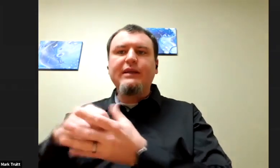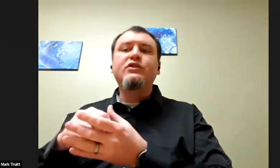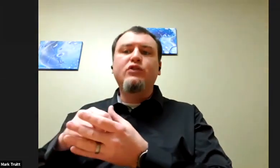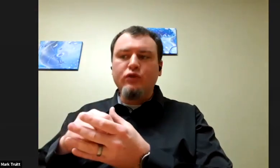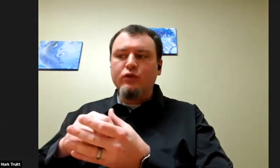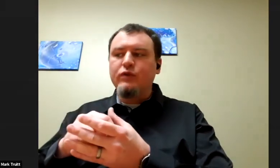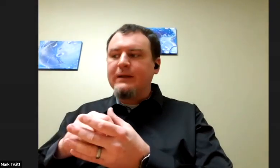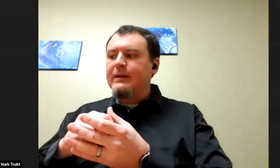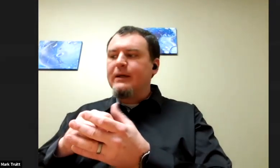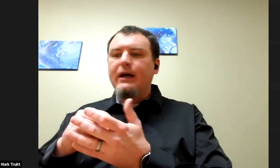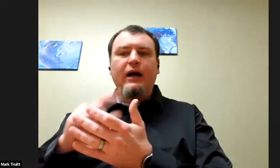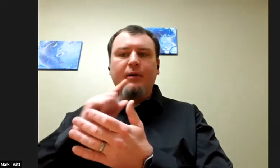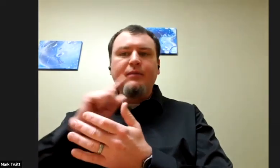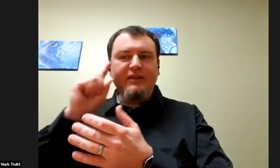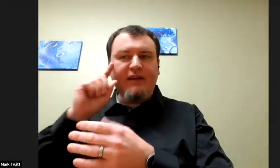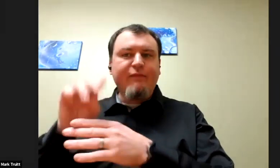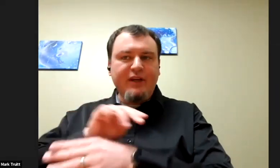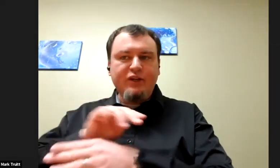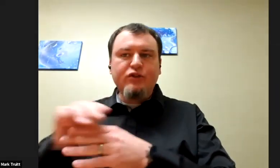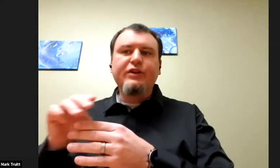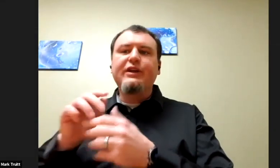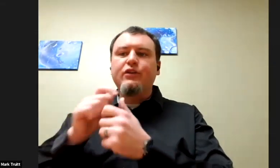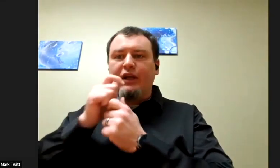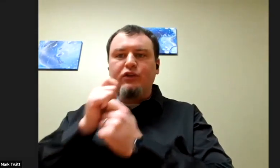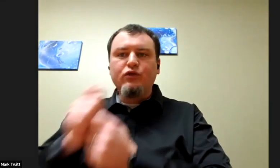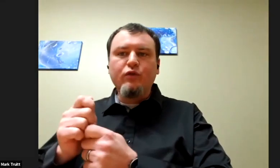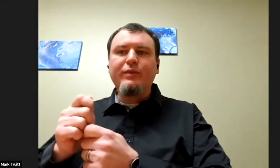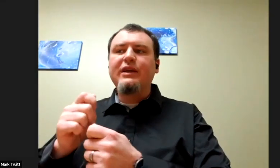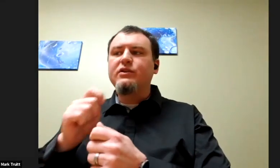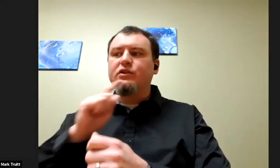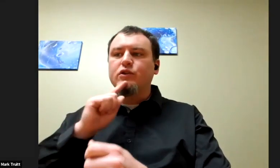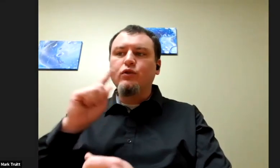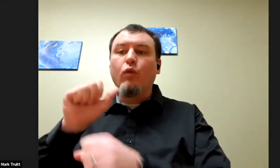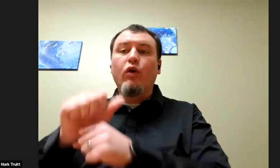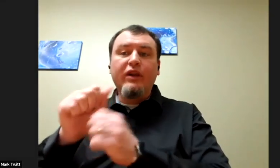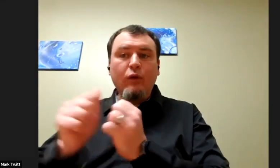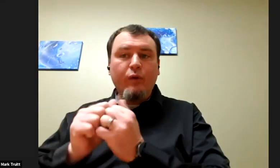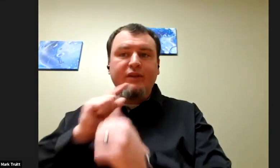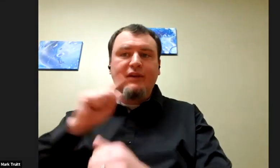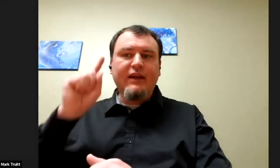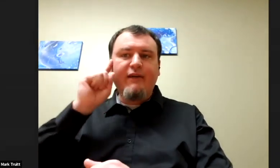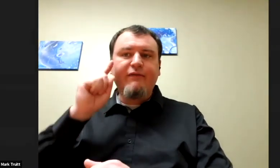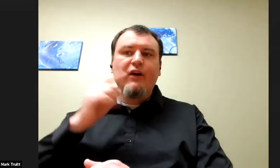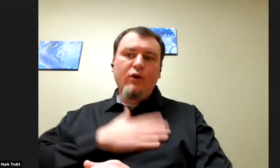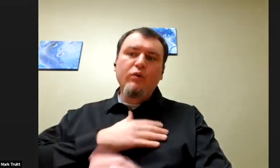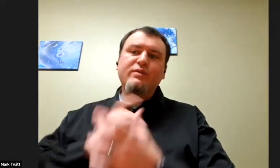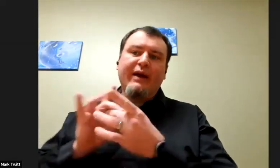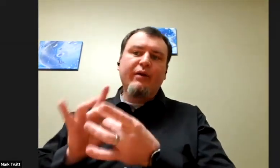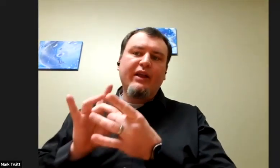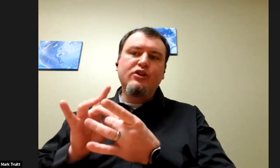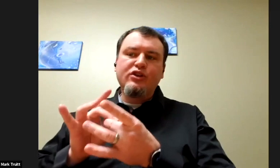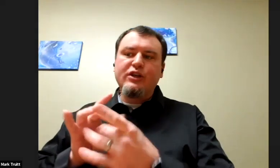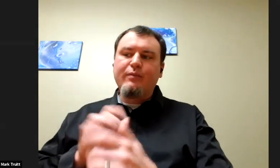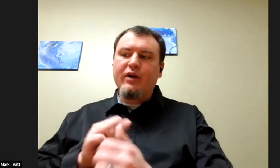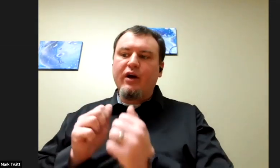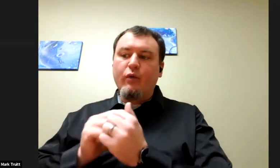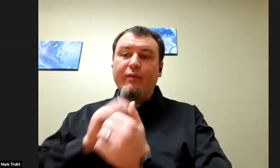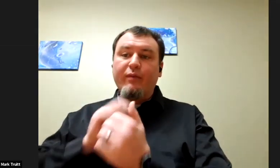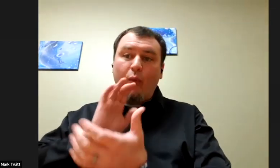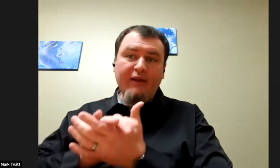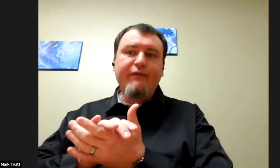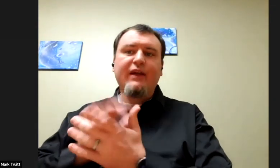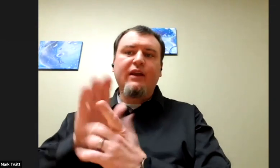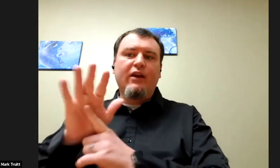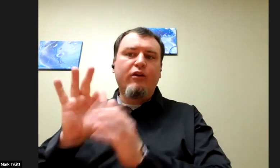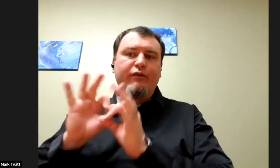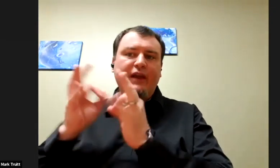me into deaf ministry and drew me into working with the deaf, was my relationship with